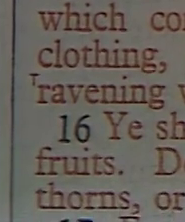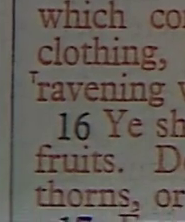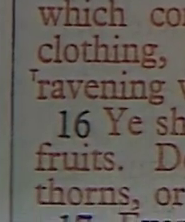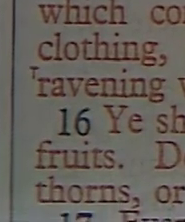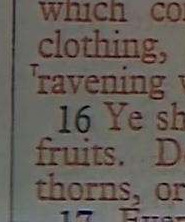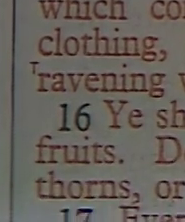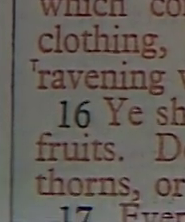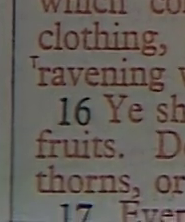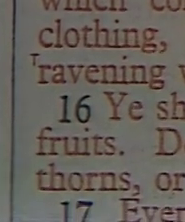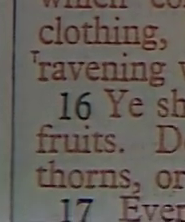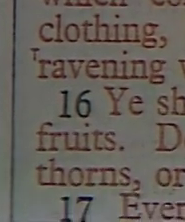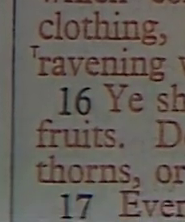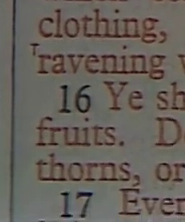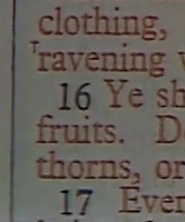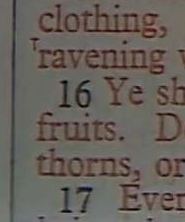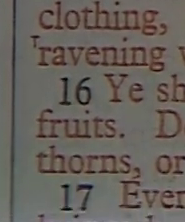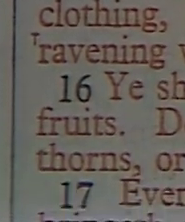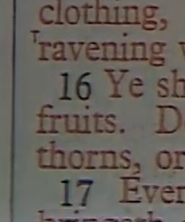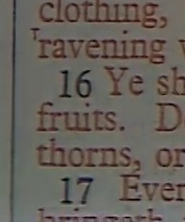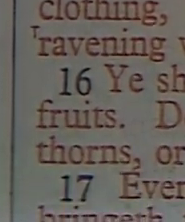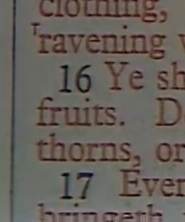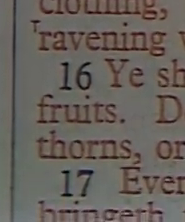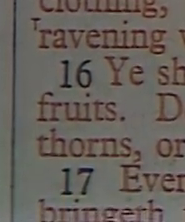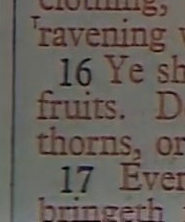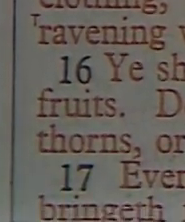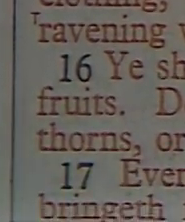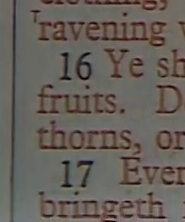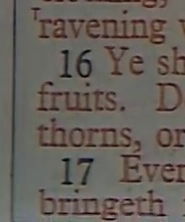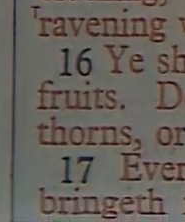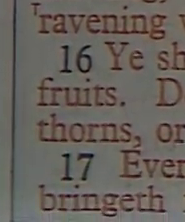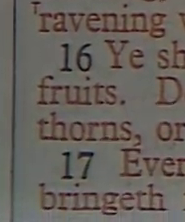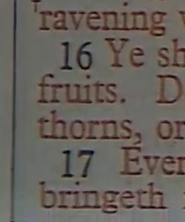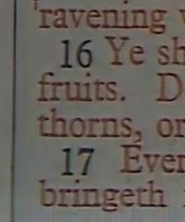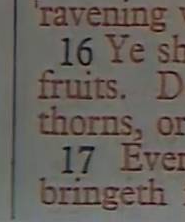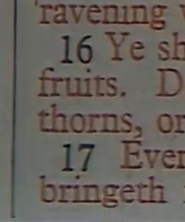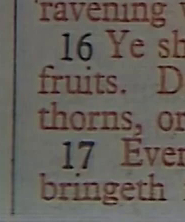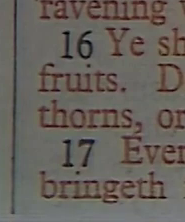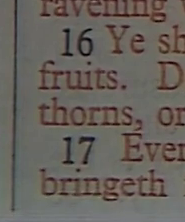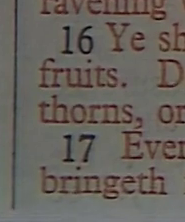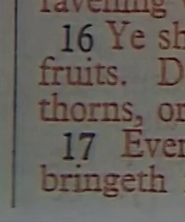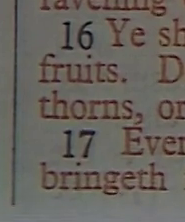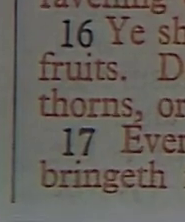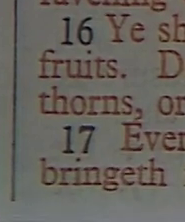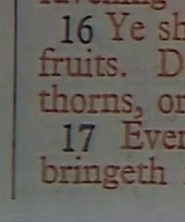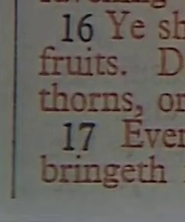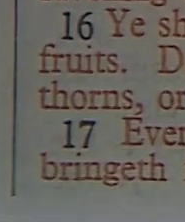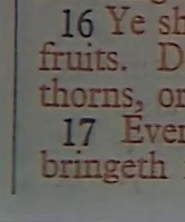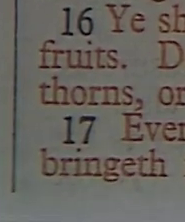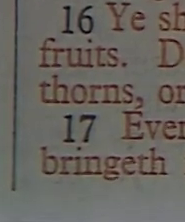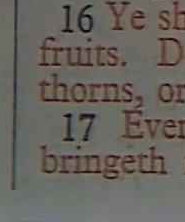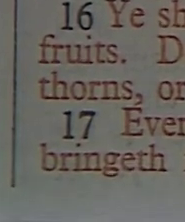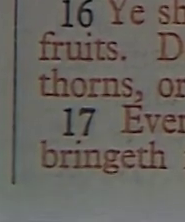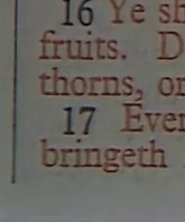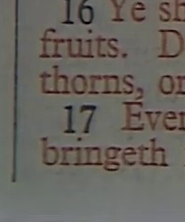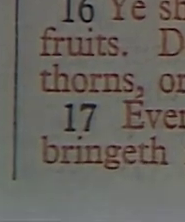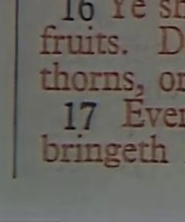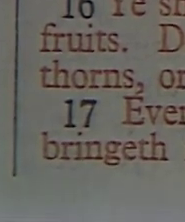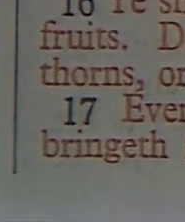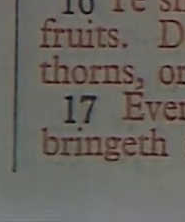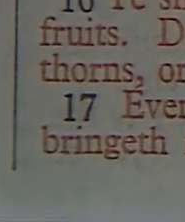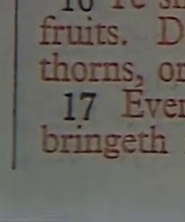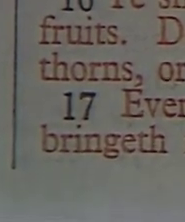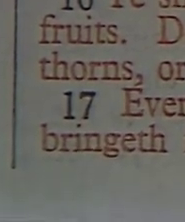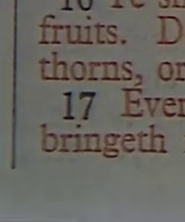life, and few there be that find it. Beware of false prophets which come to you in sheep's clothing,